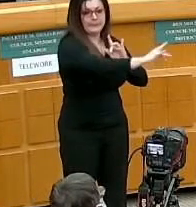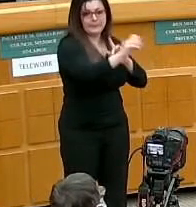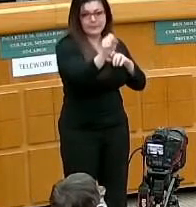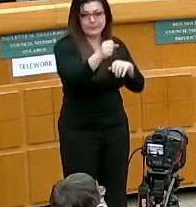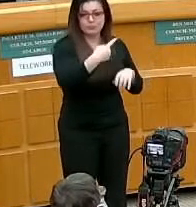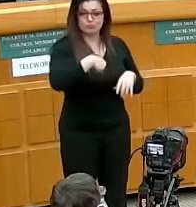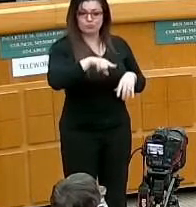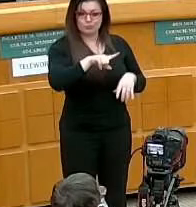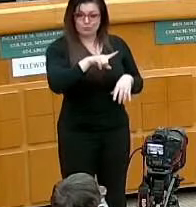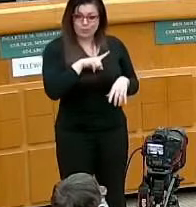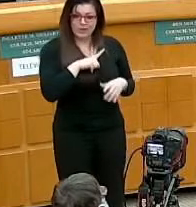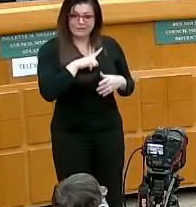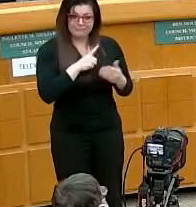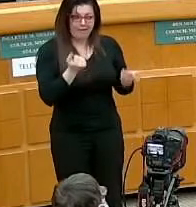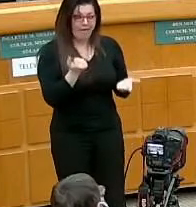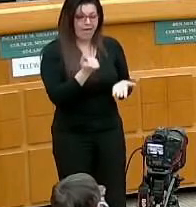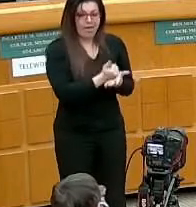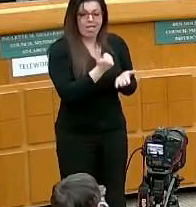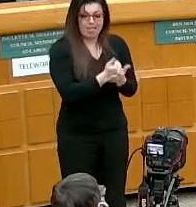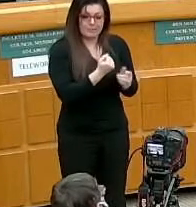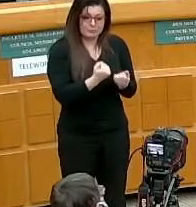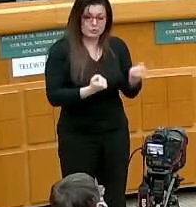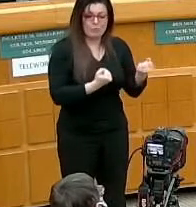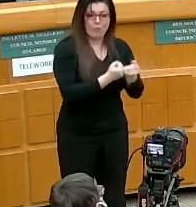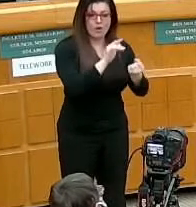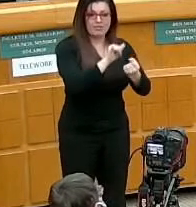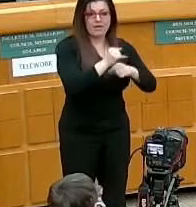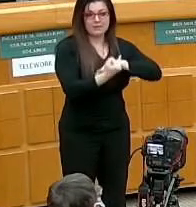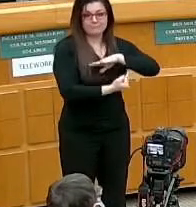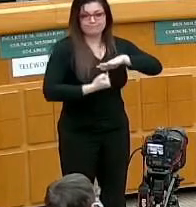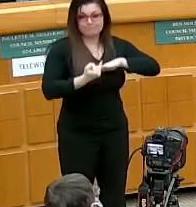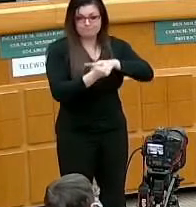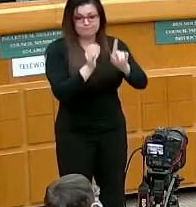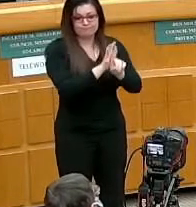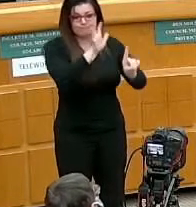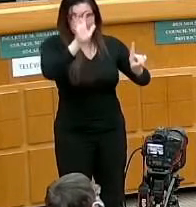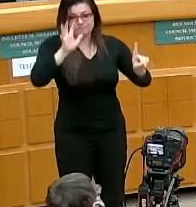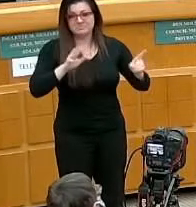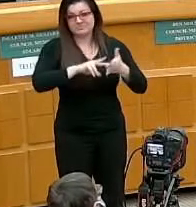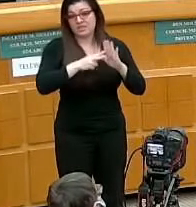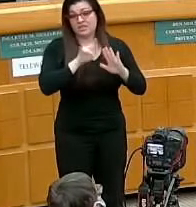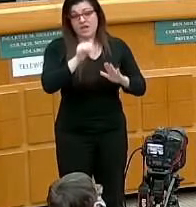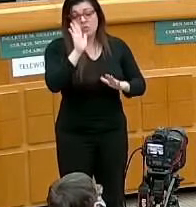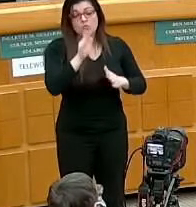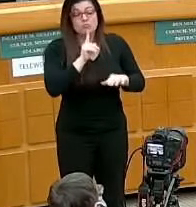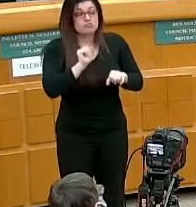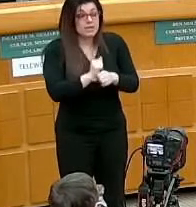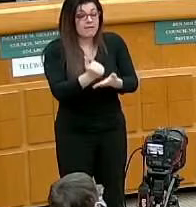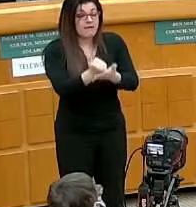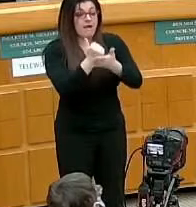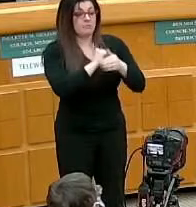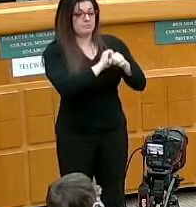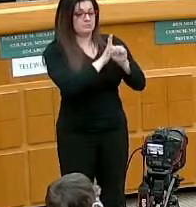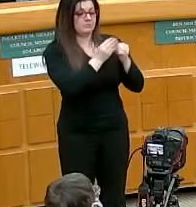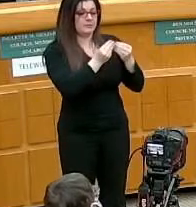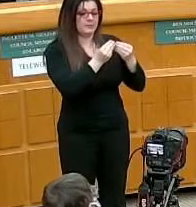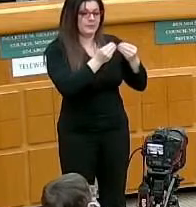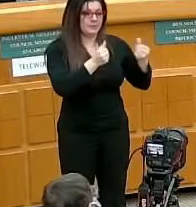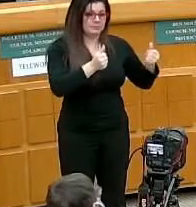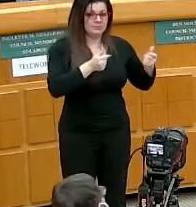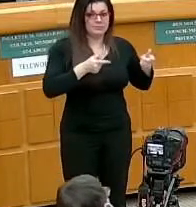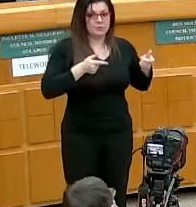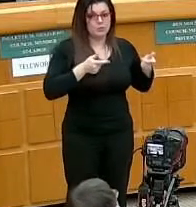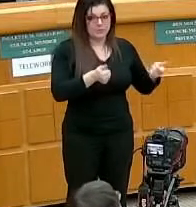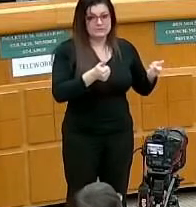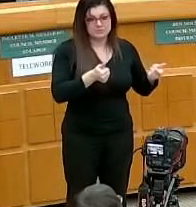apart, and in the end, that's going to help us get over this quicker. The spread, as I'll talk to you in a moment, if we keep